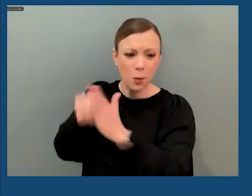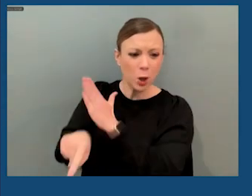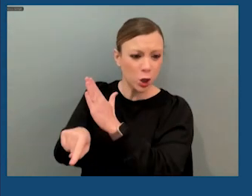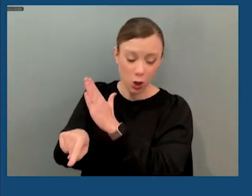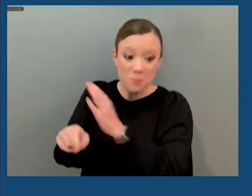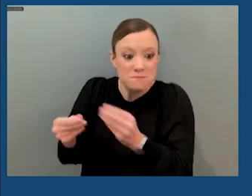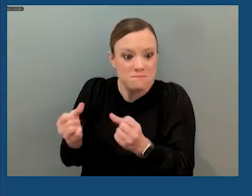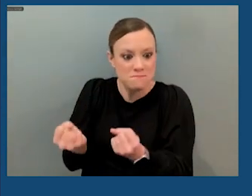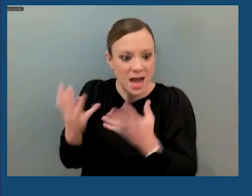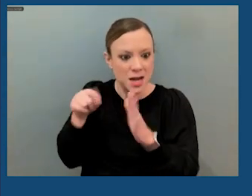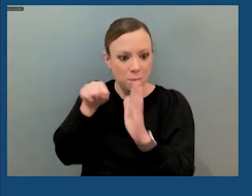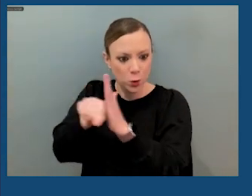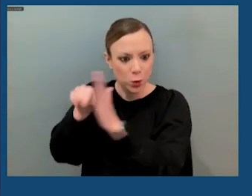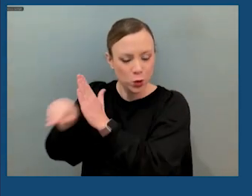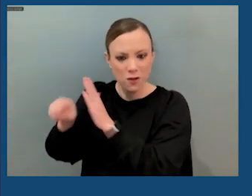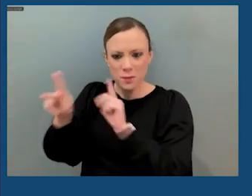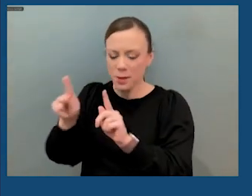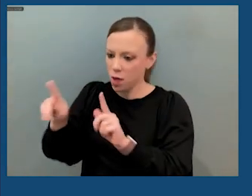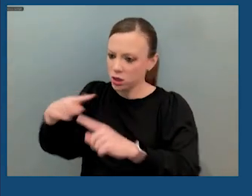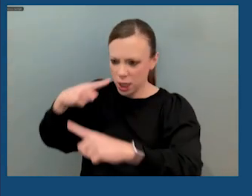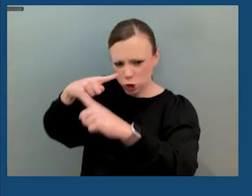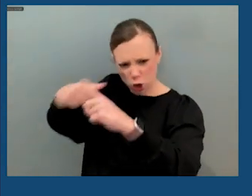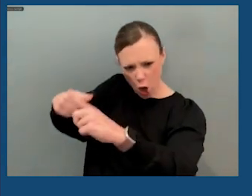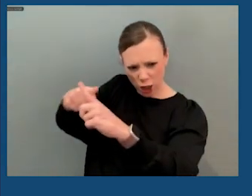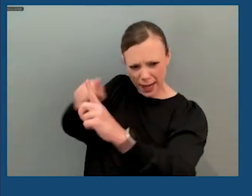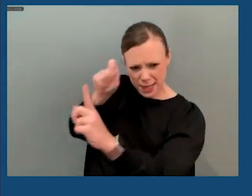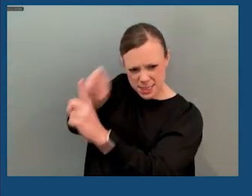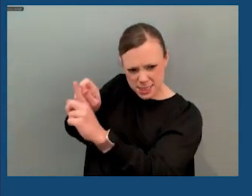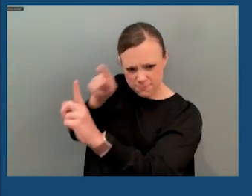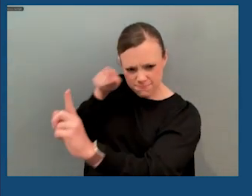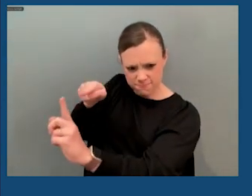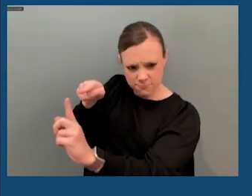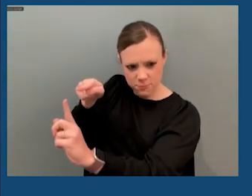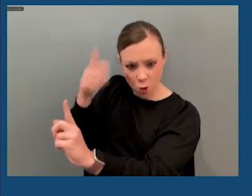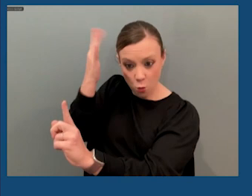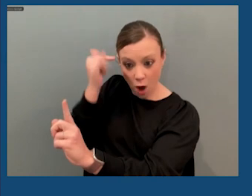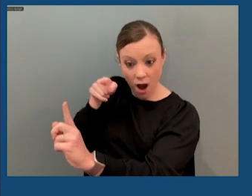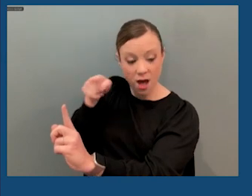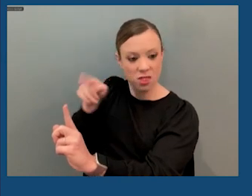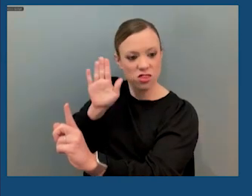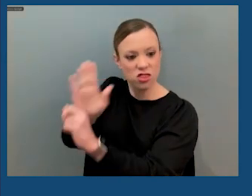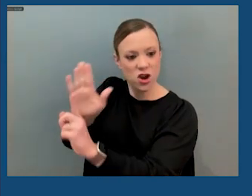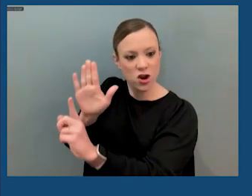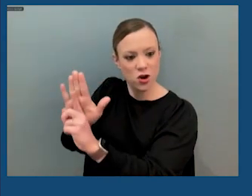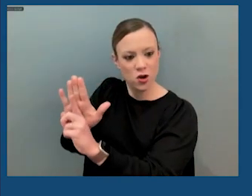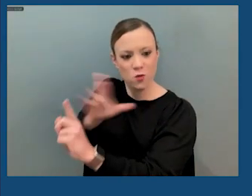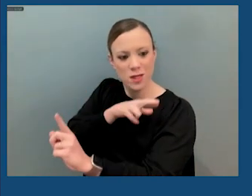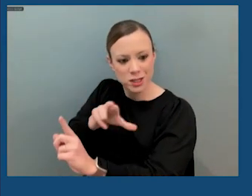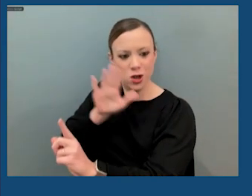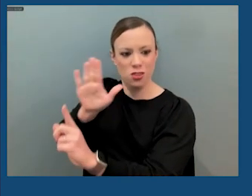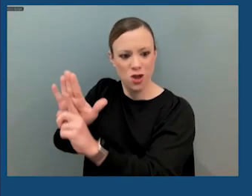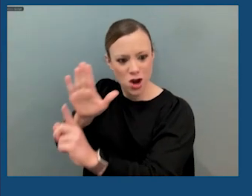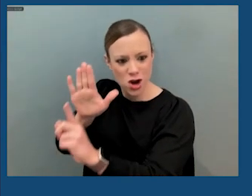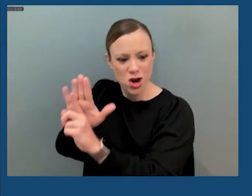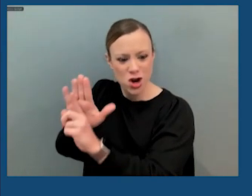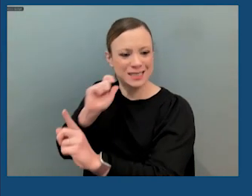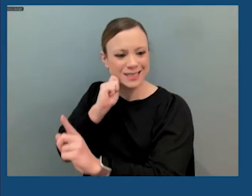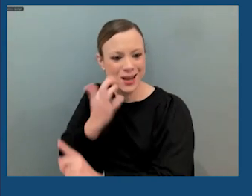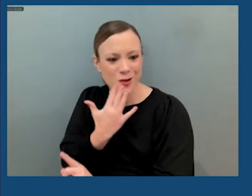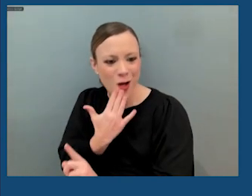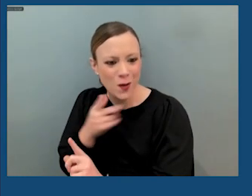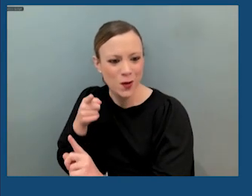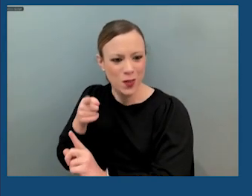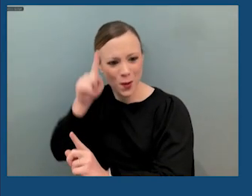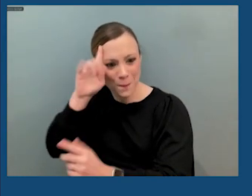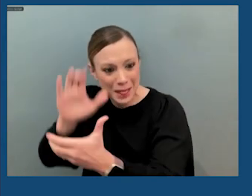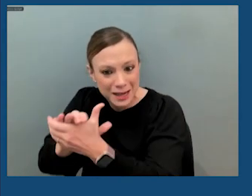murders of people targeted because of the color of their skin or their beliefs. It happened in